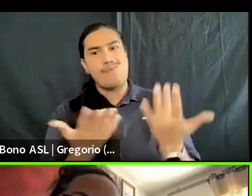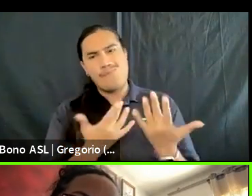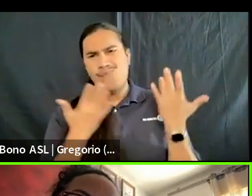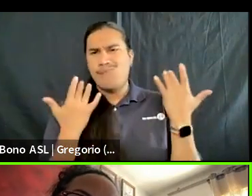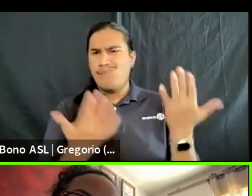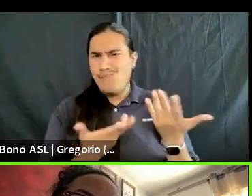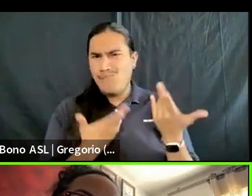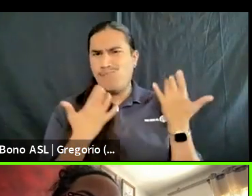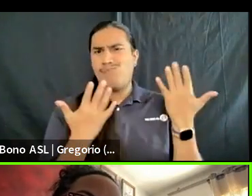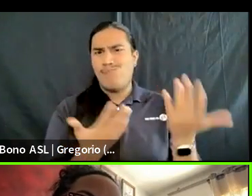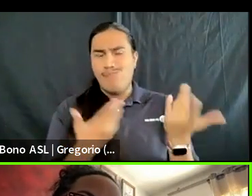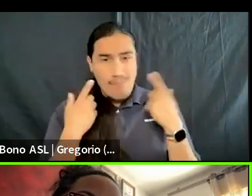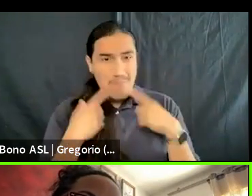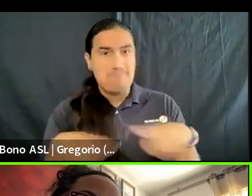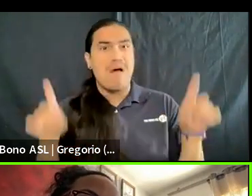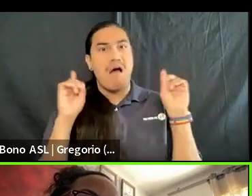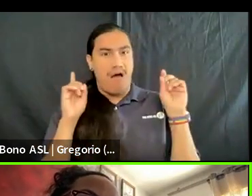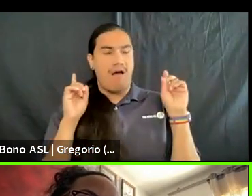waits. Finally,